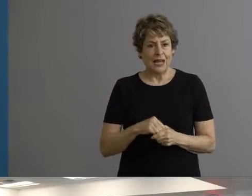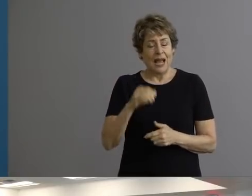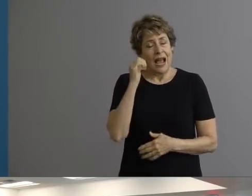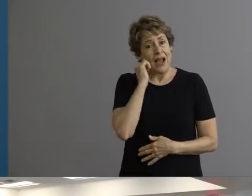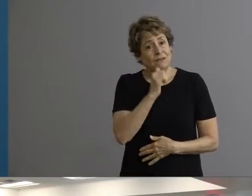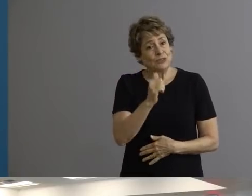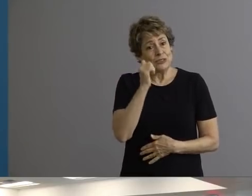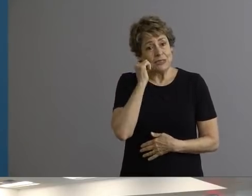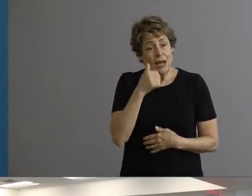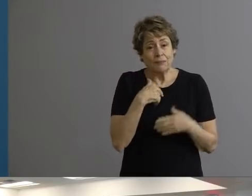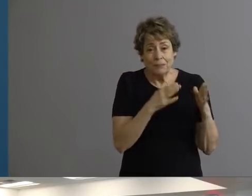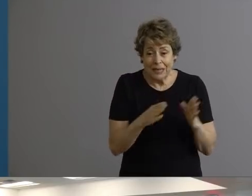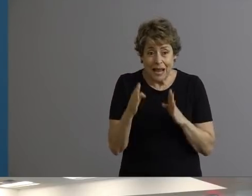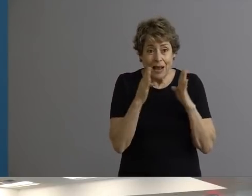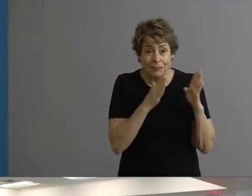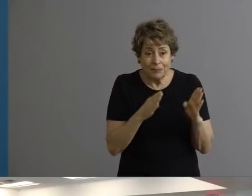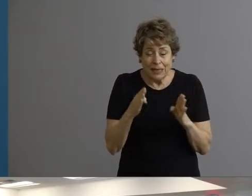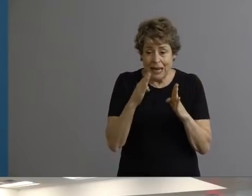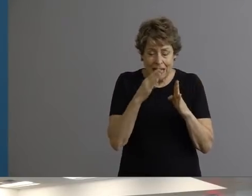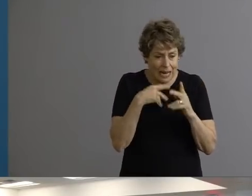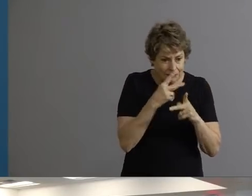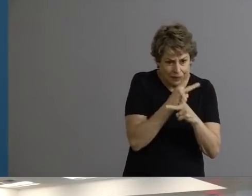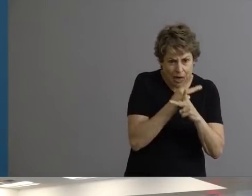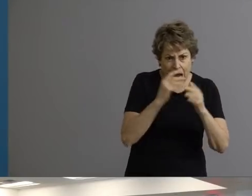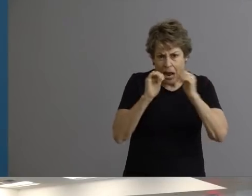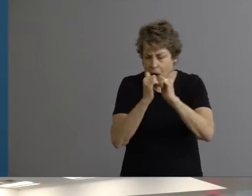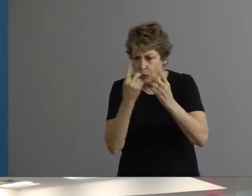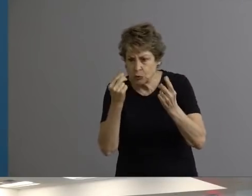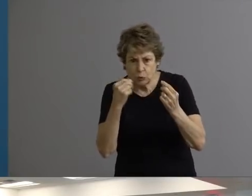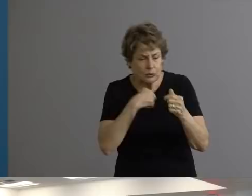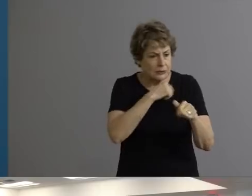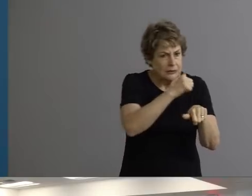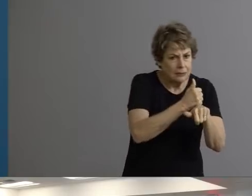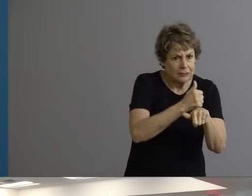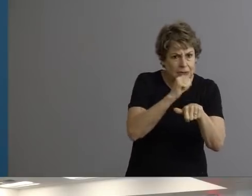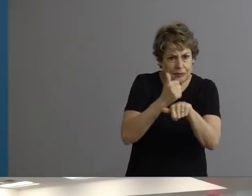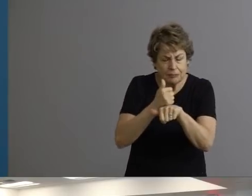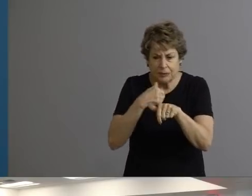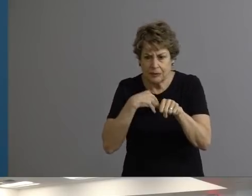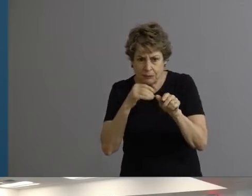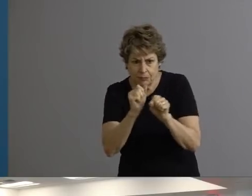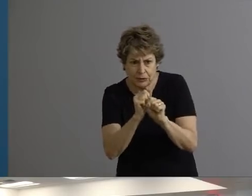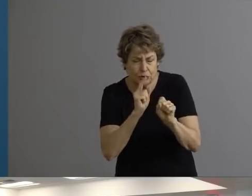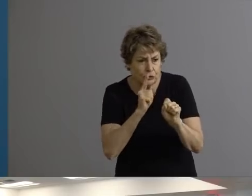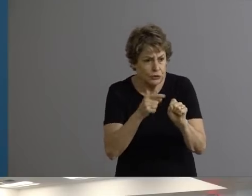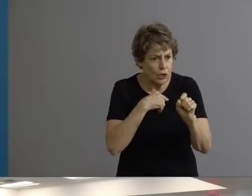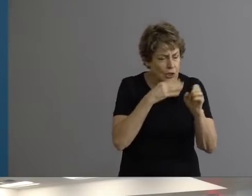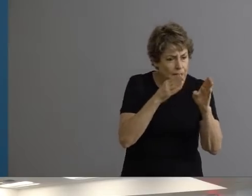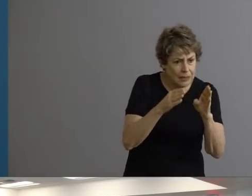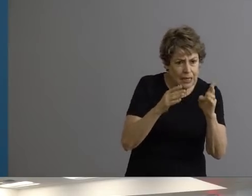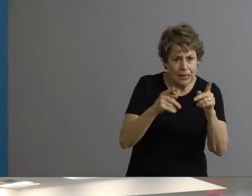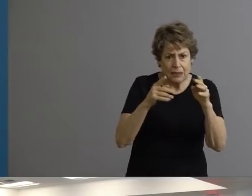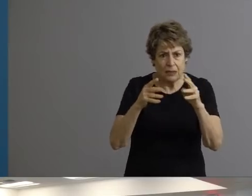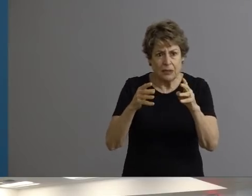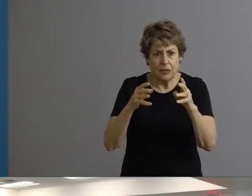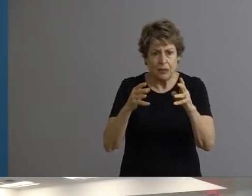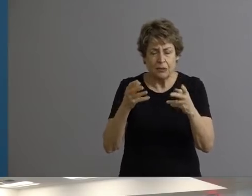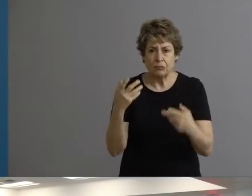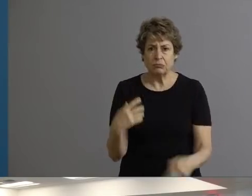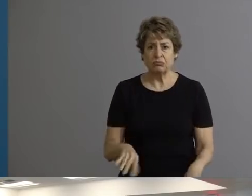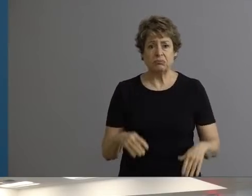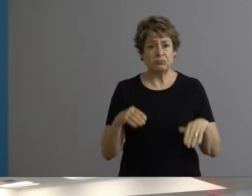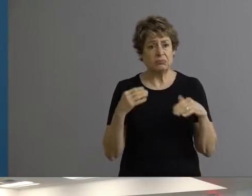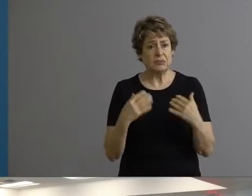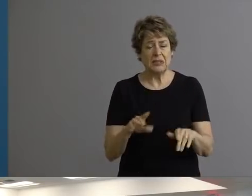that. Testing has fallen short, and it's really been a supply and demand type